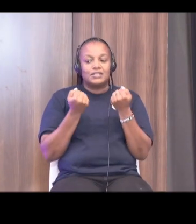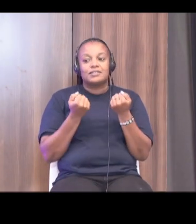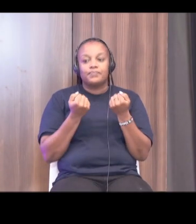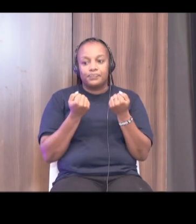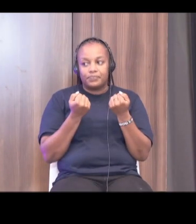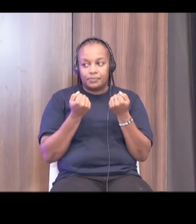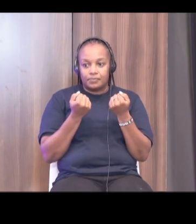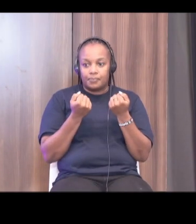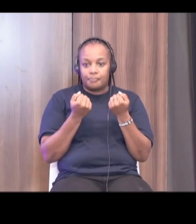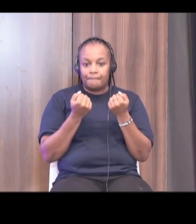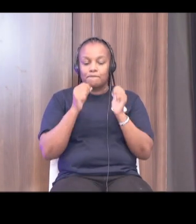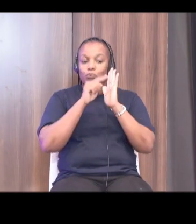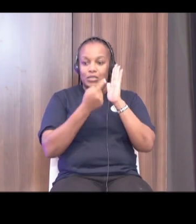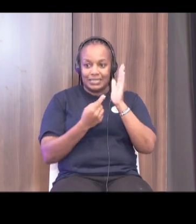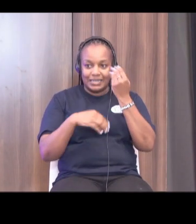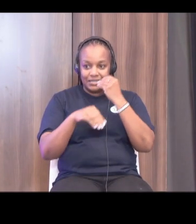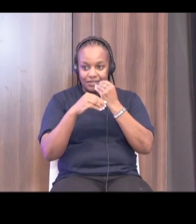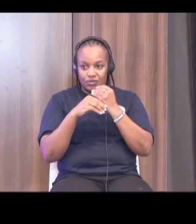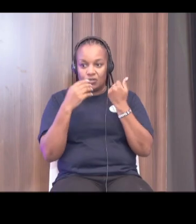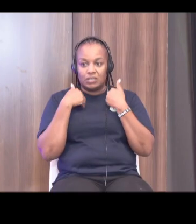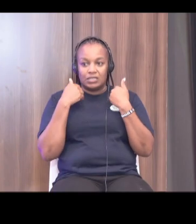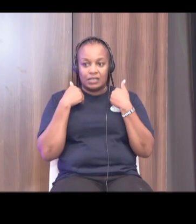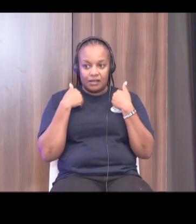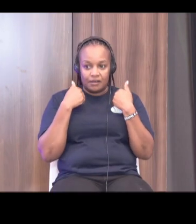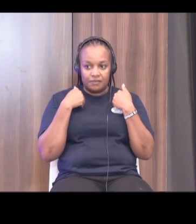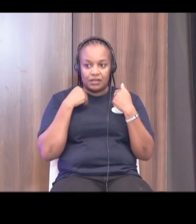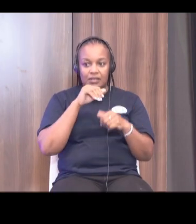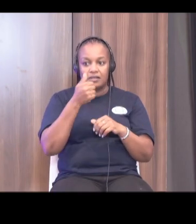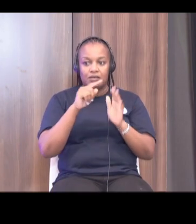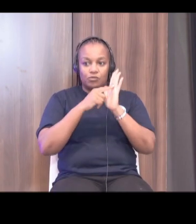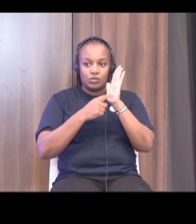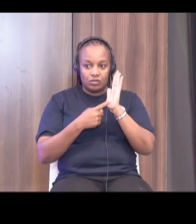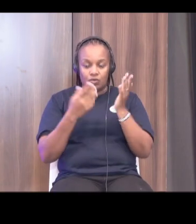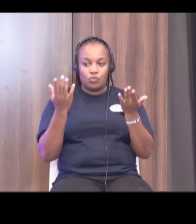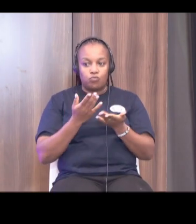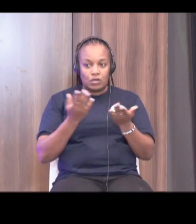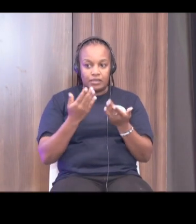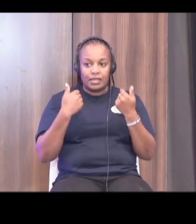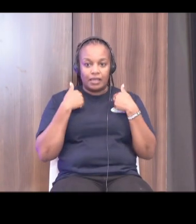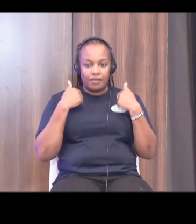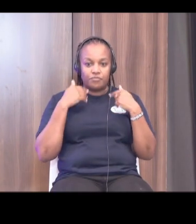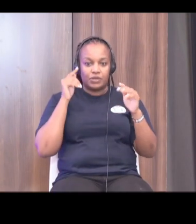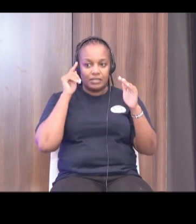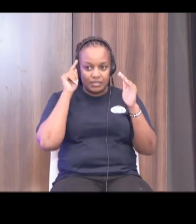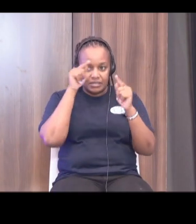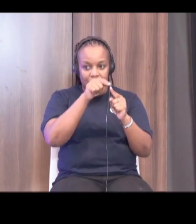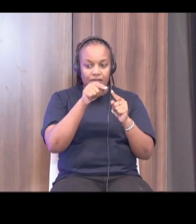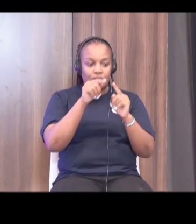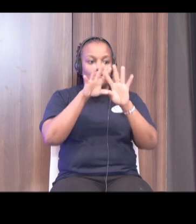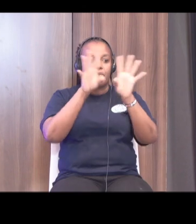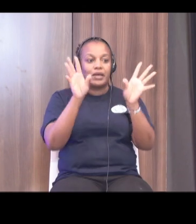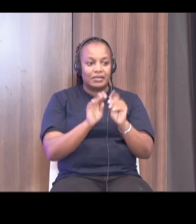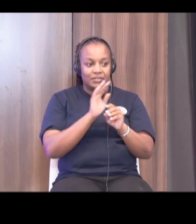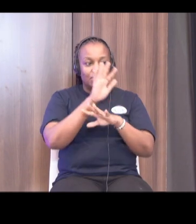immunogenicity endpoint. In addition, we have a different immunogenicity input looking at the aggregate predicted vaccine effectiveness, combining all